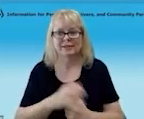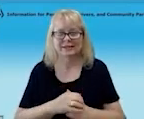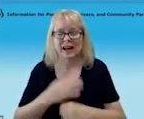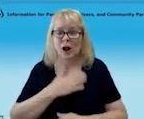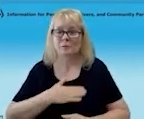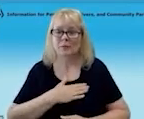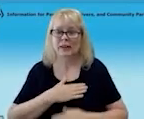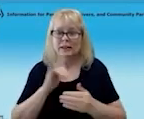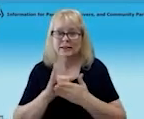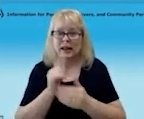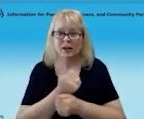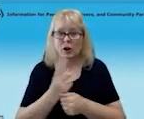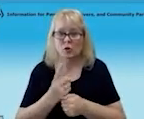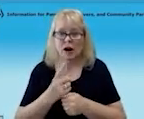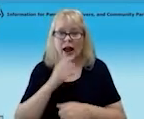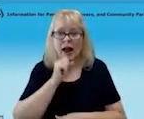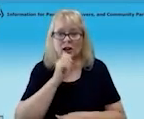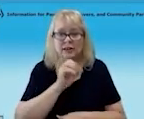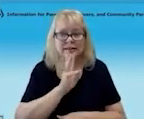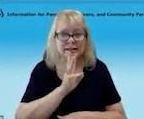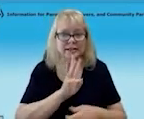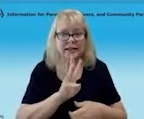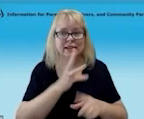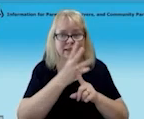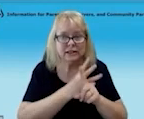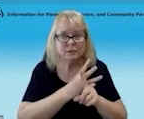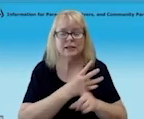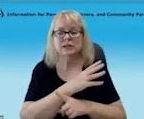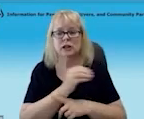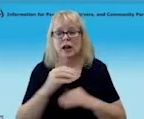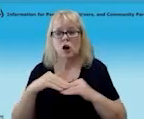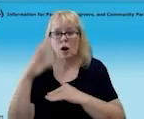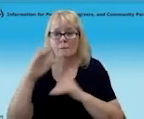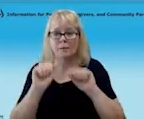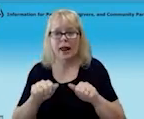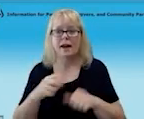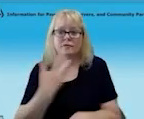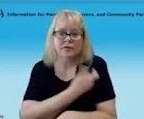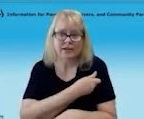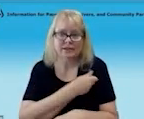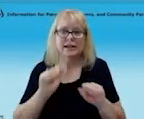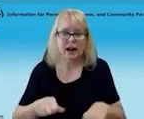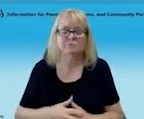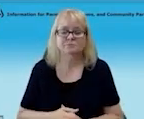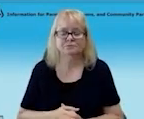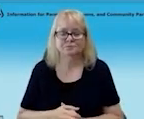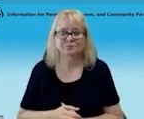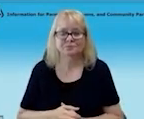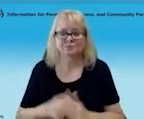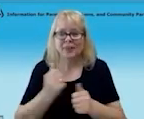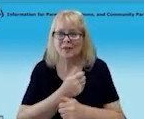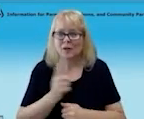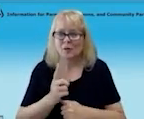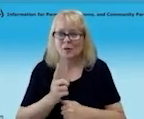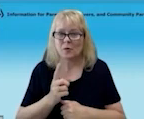hear accurate information about how to protect all children from COVID-19. I am so pleased